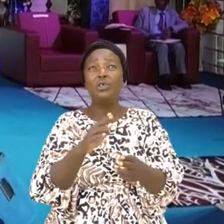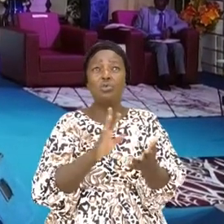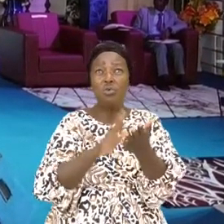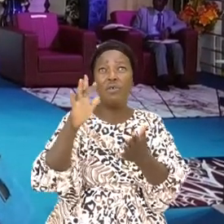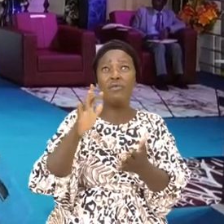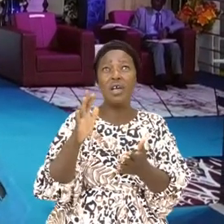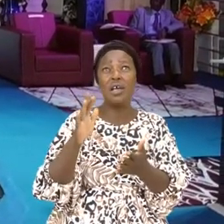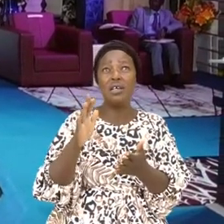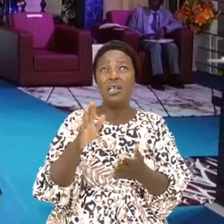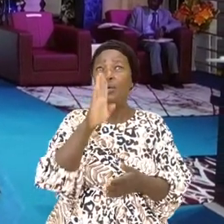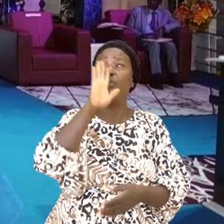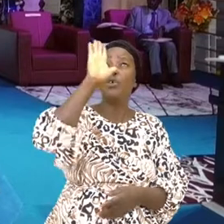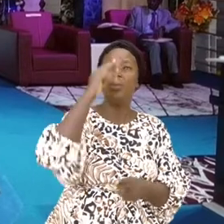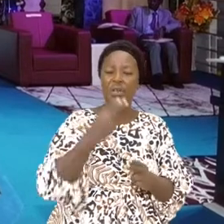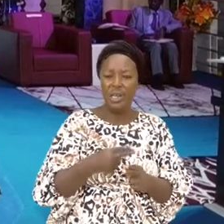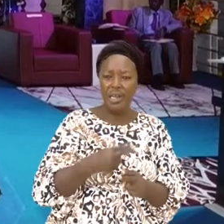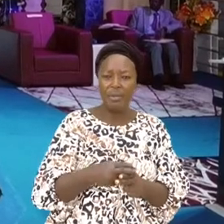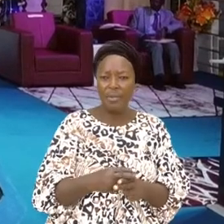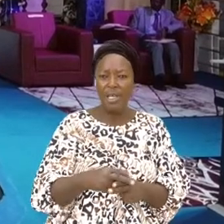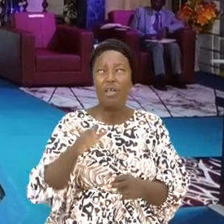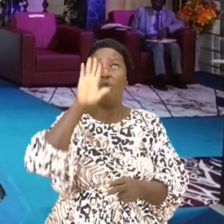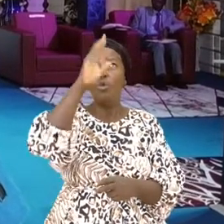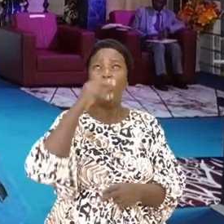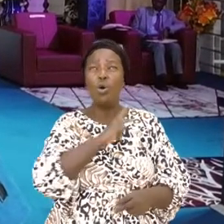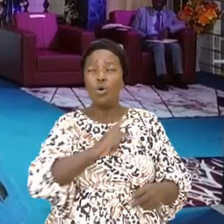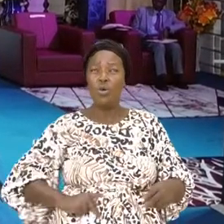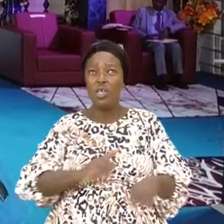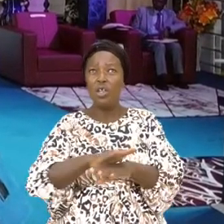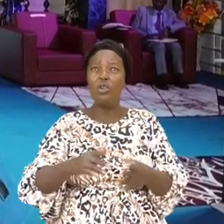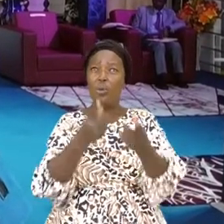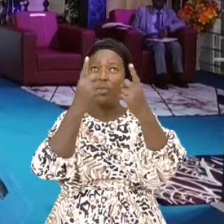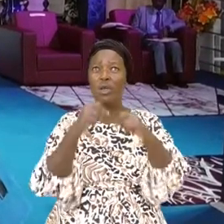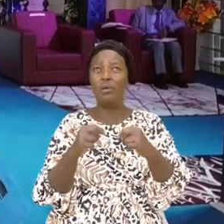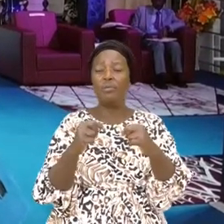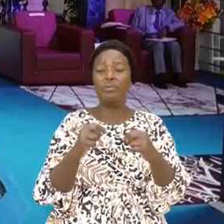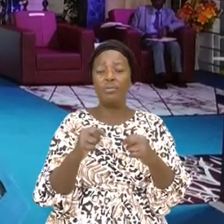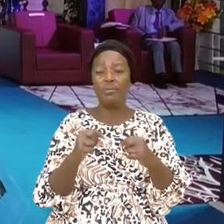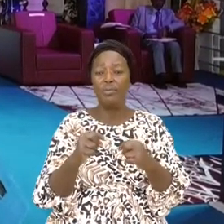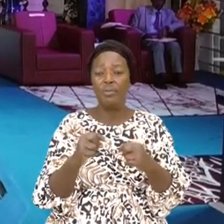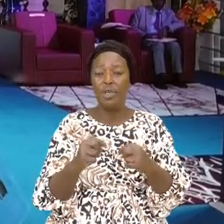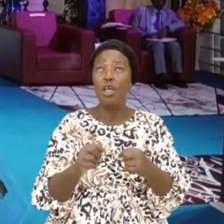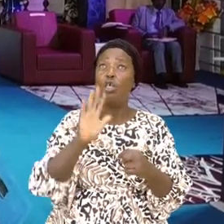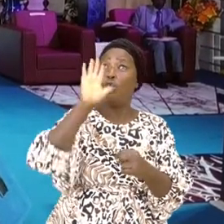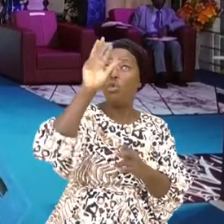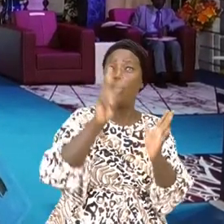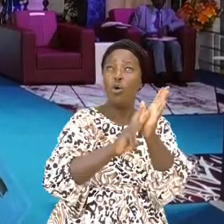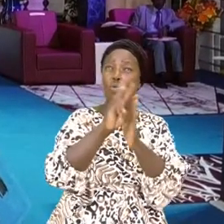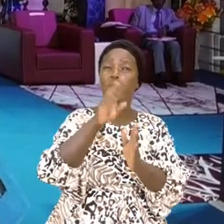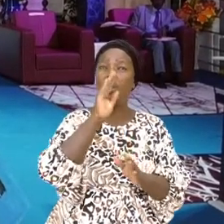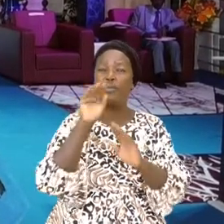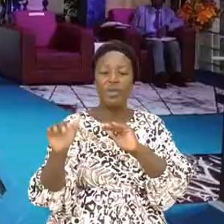glorified be thy name. Thy kingdom come. Thy will be